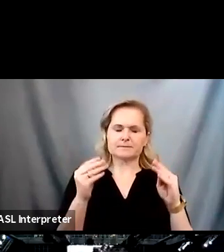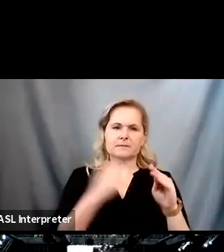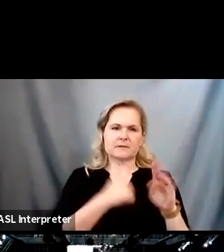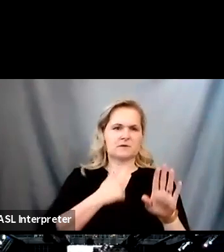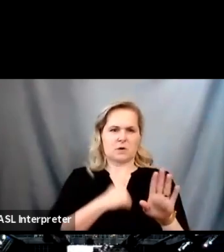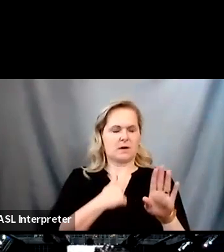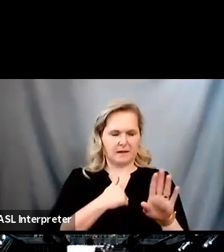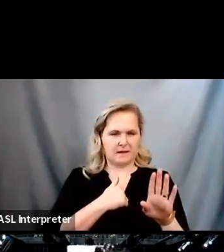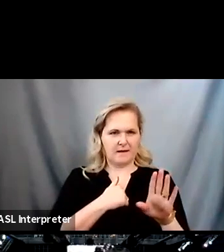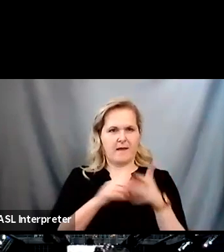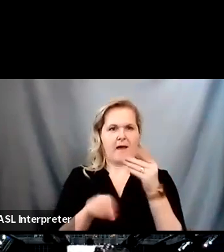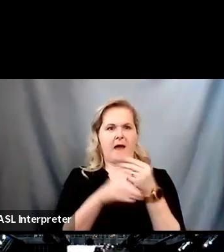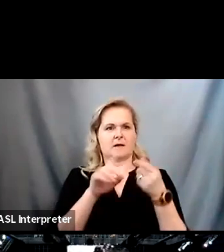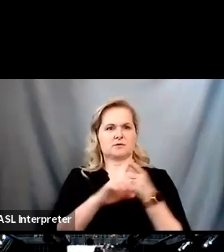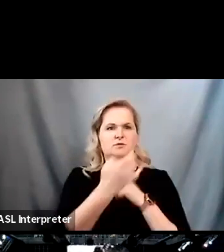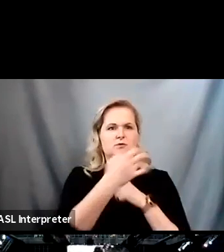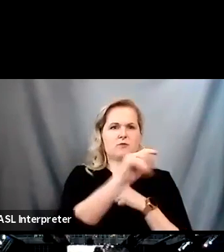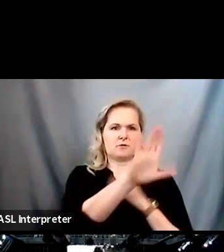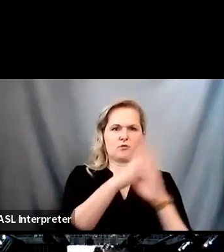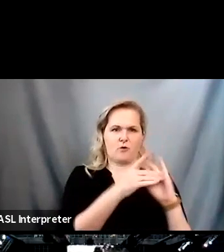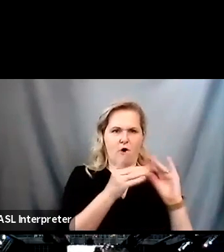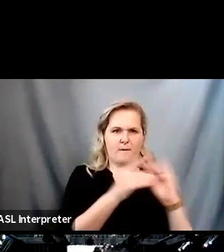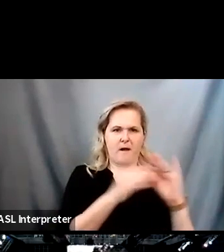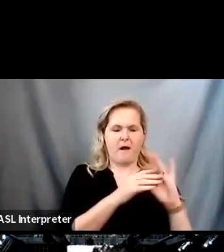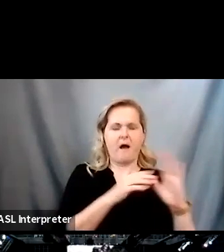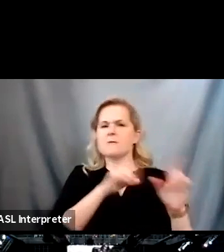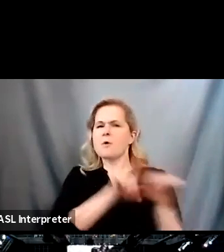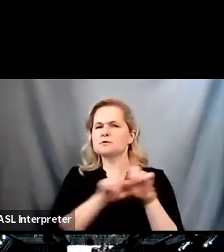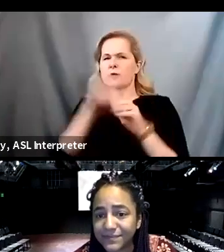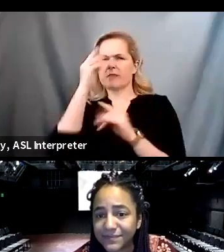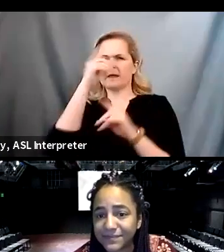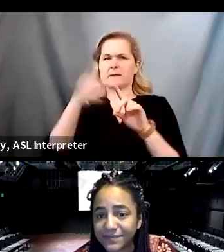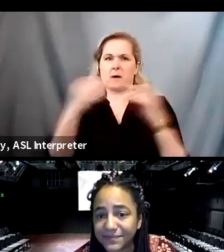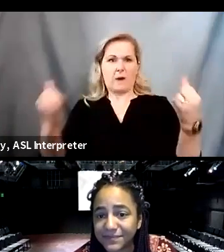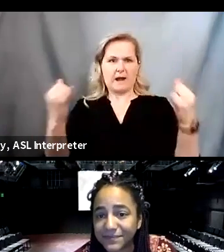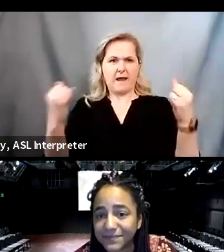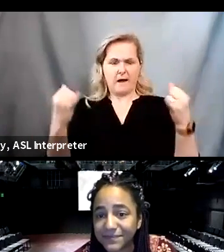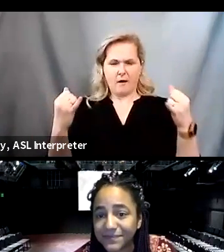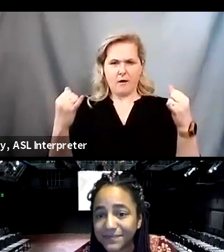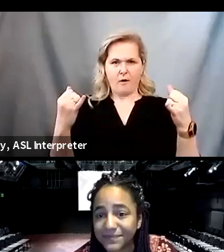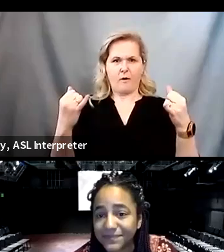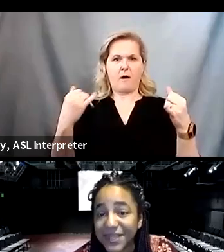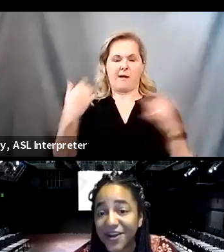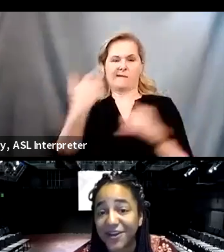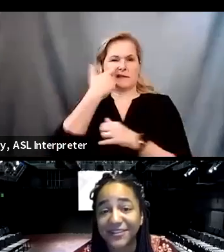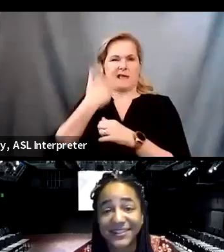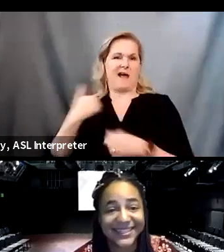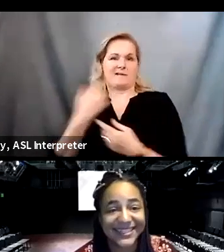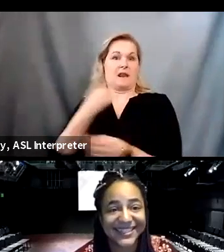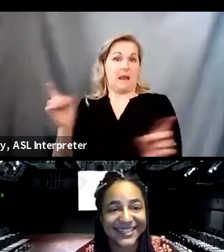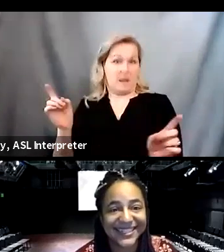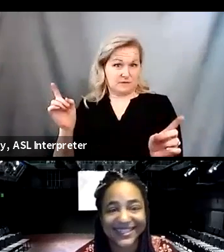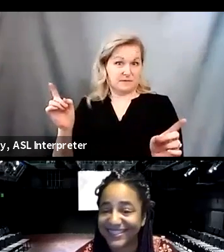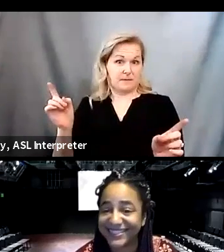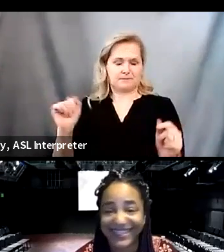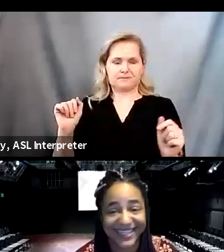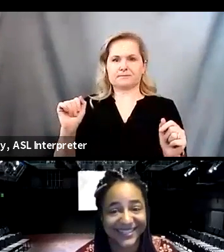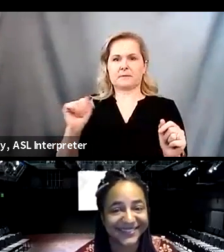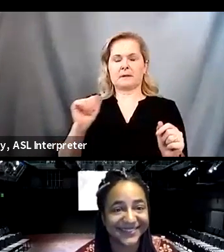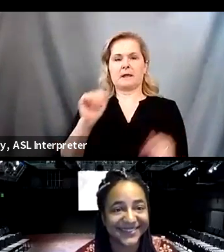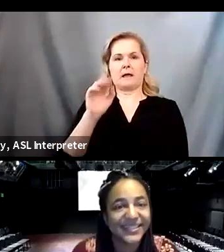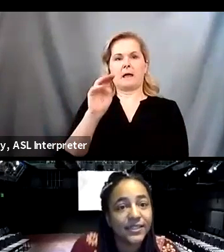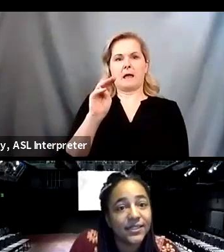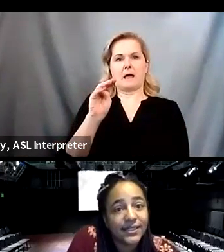Going off of what Grant was saying, I'm thinking also about right now, there was just an announcement that